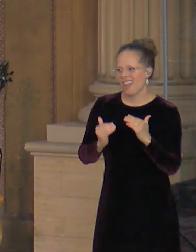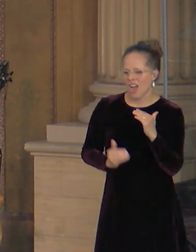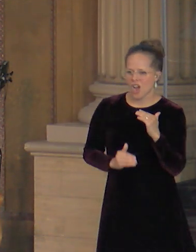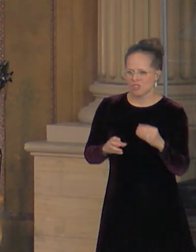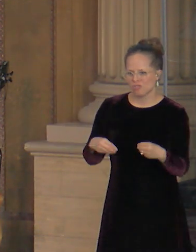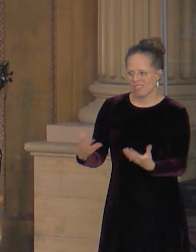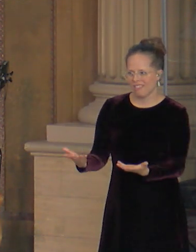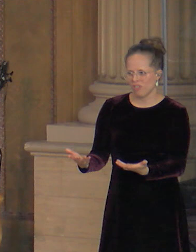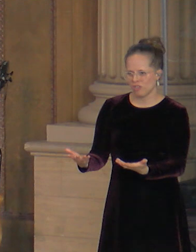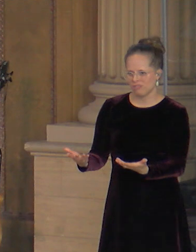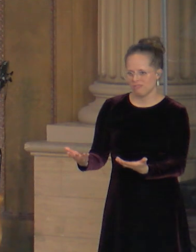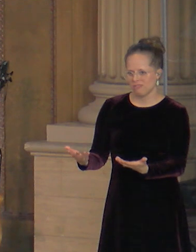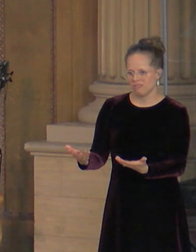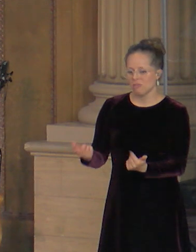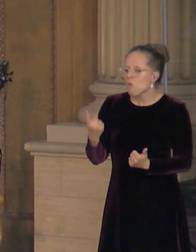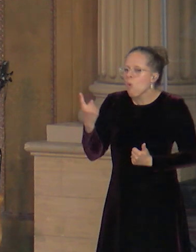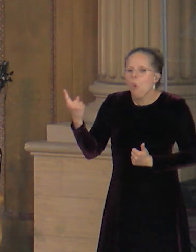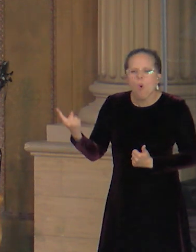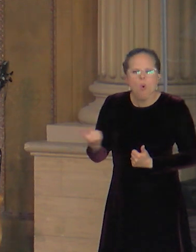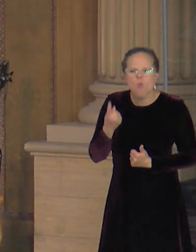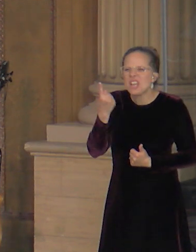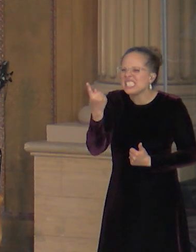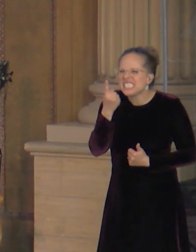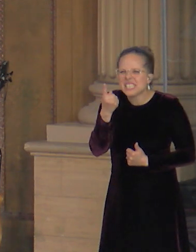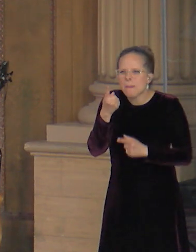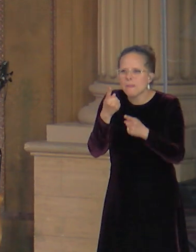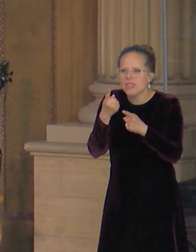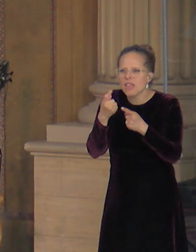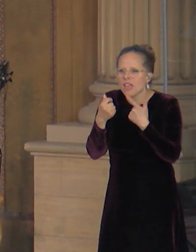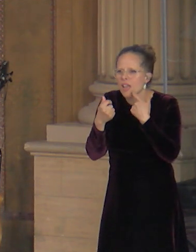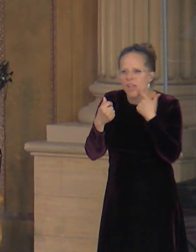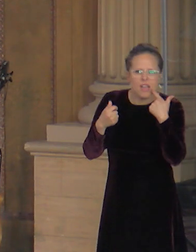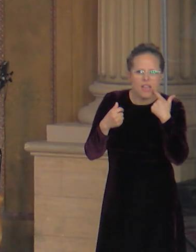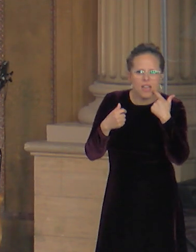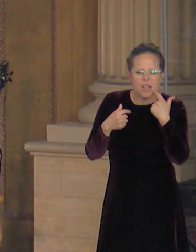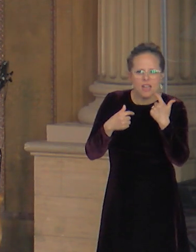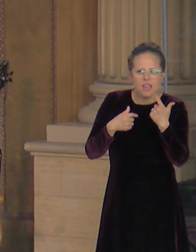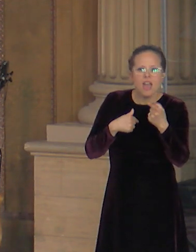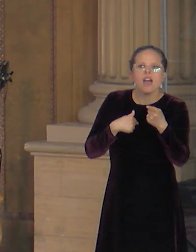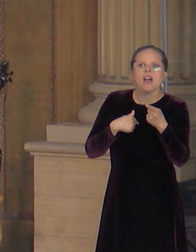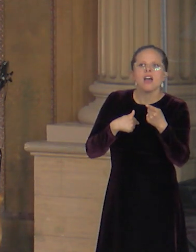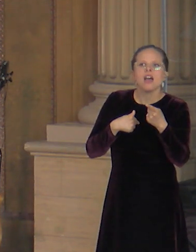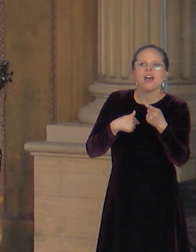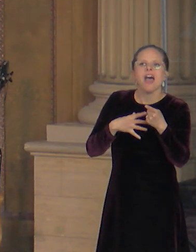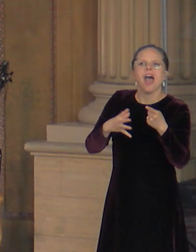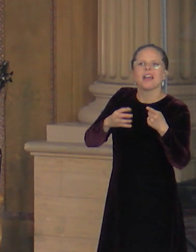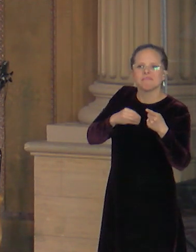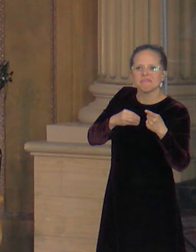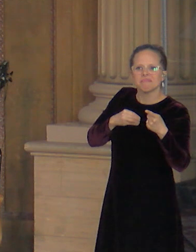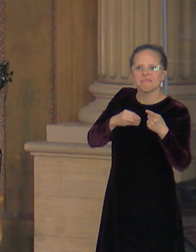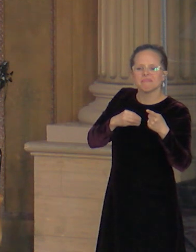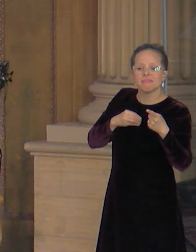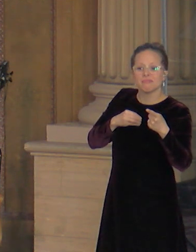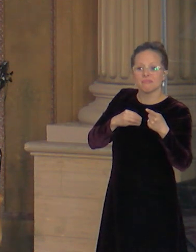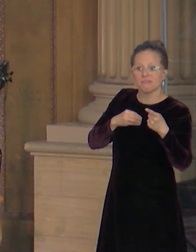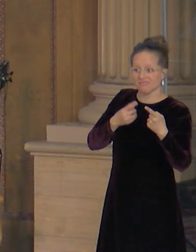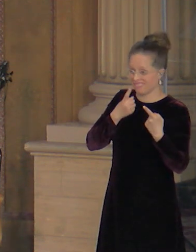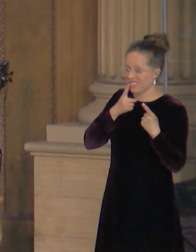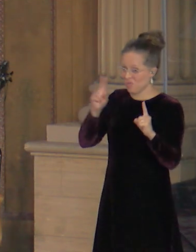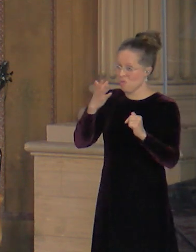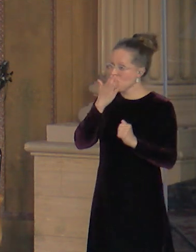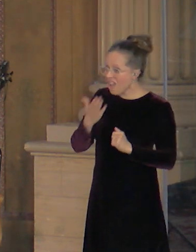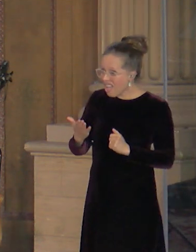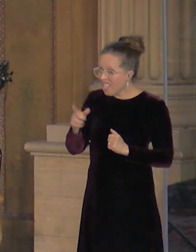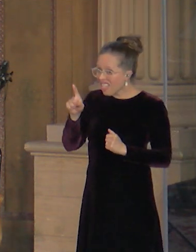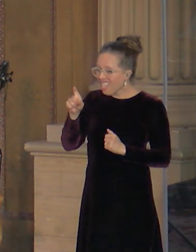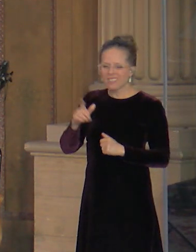there's always something to lure us in there's always a bait but then once we take that temptation it never goes well for us and so